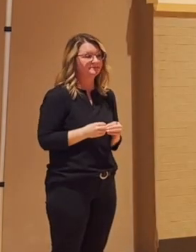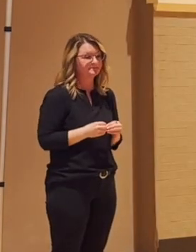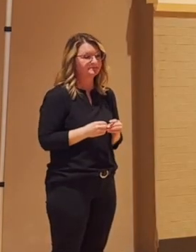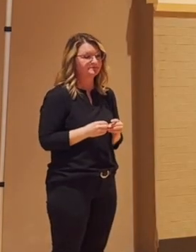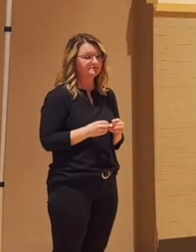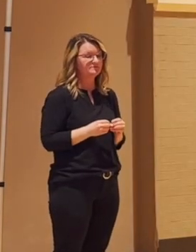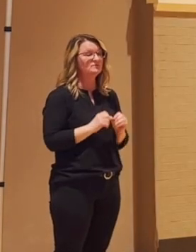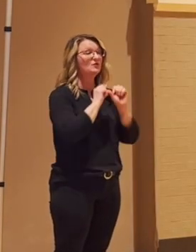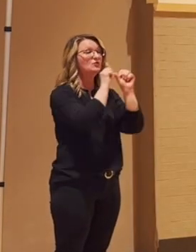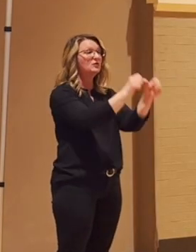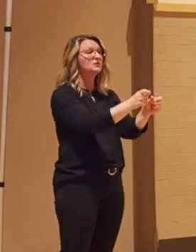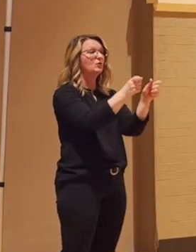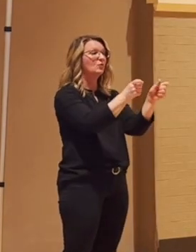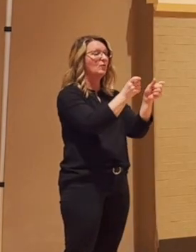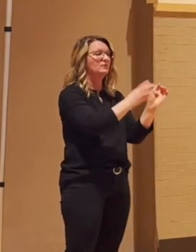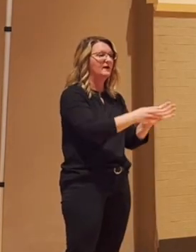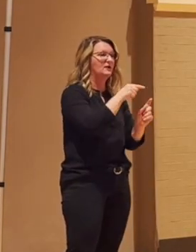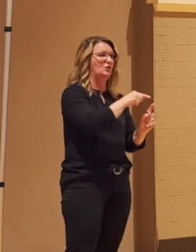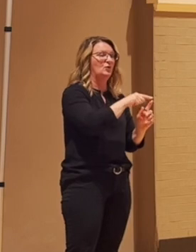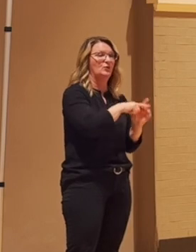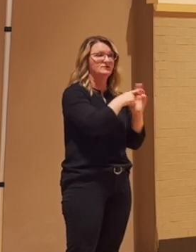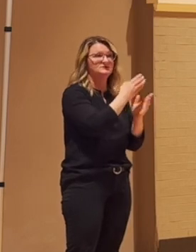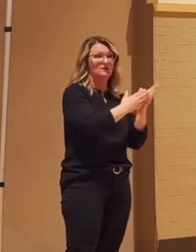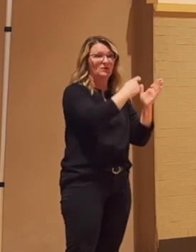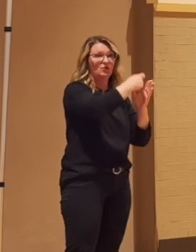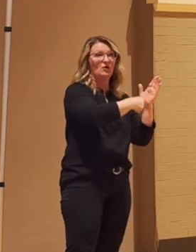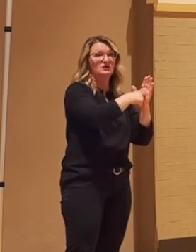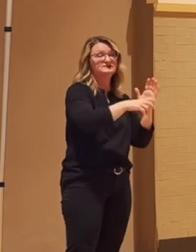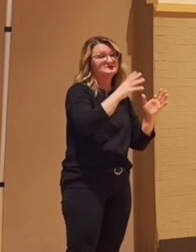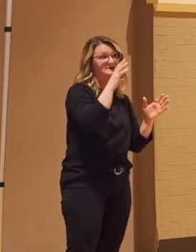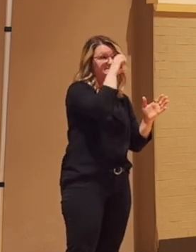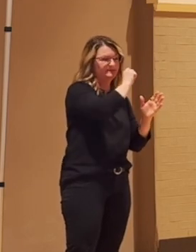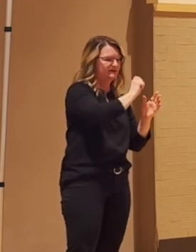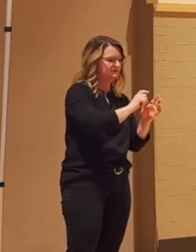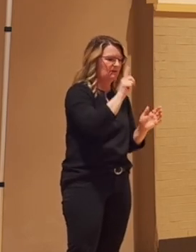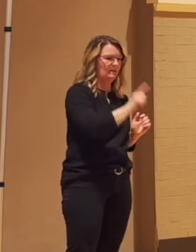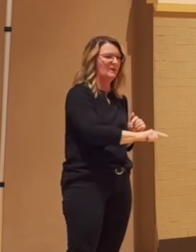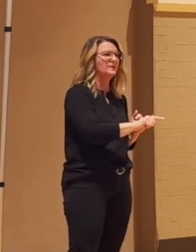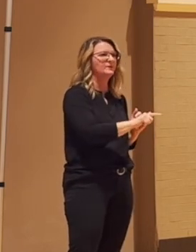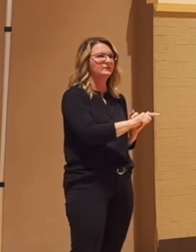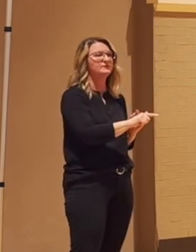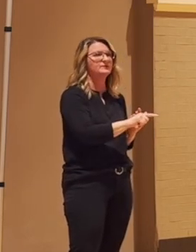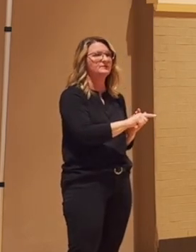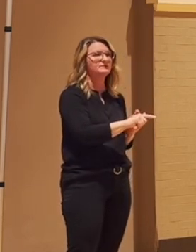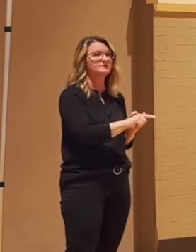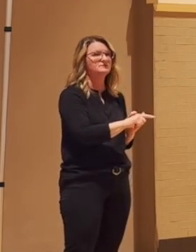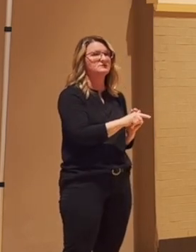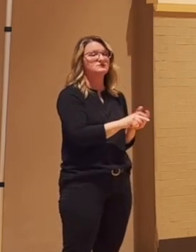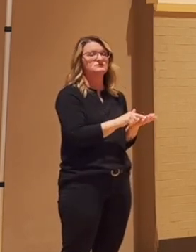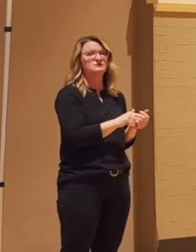The long-term control plan, the original one, some of the costs were estimated very low. So when we look at the fact that